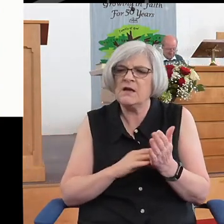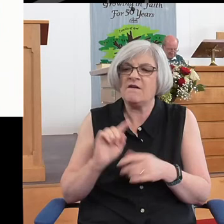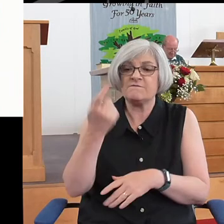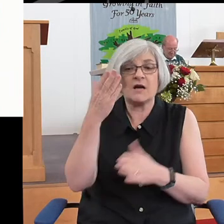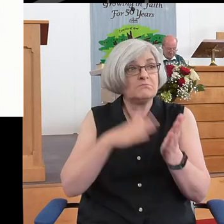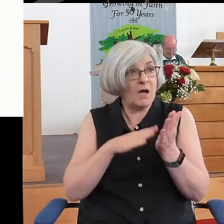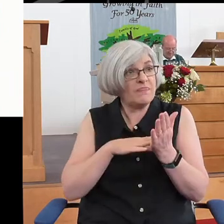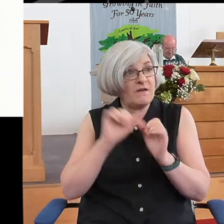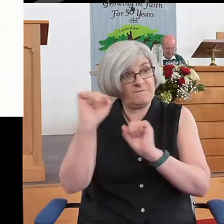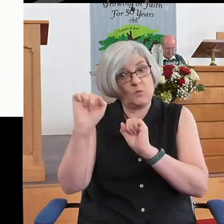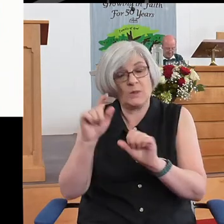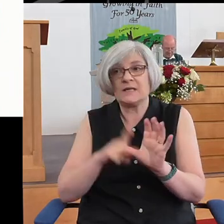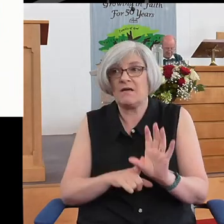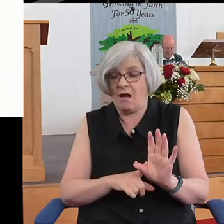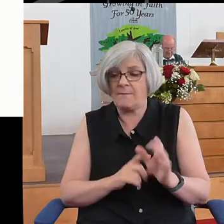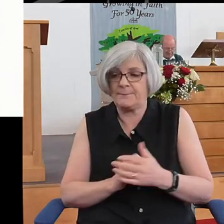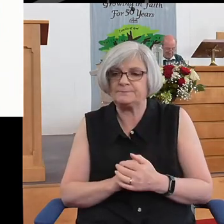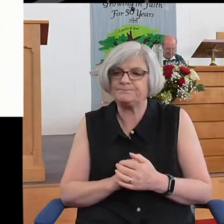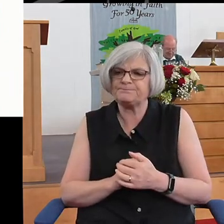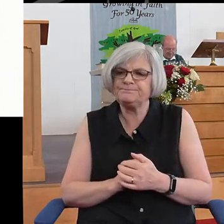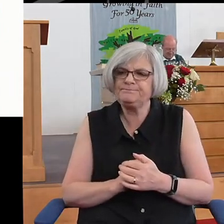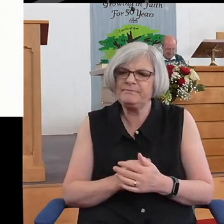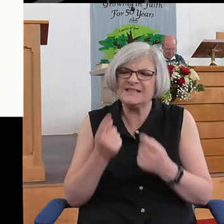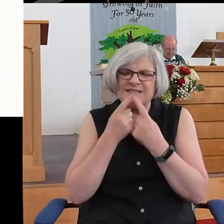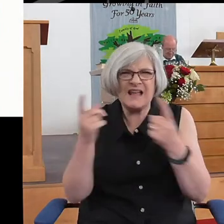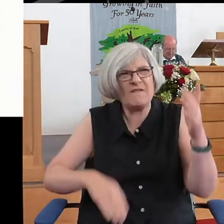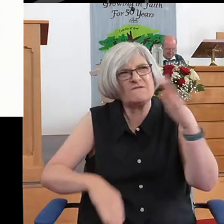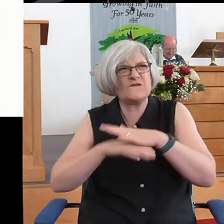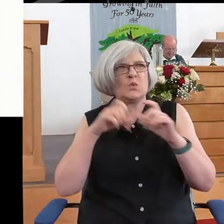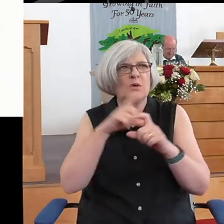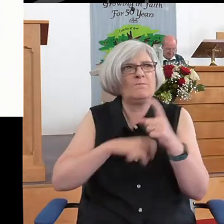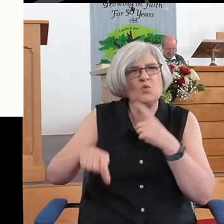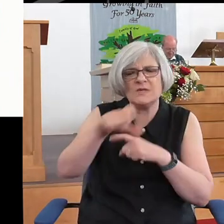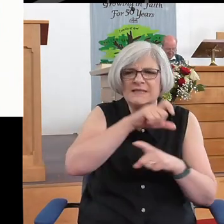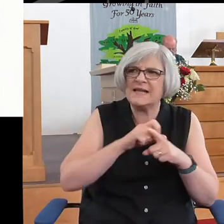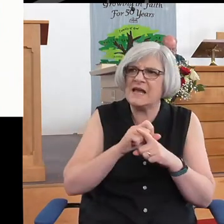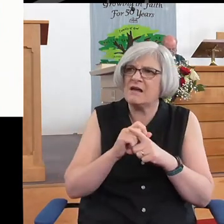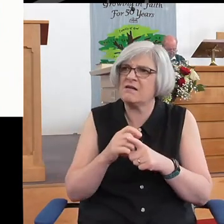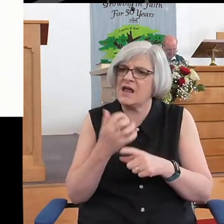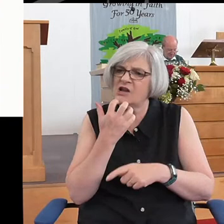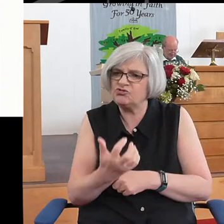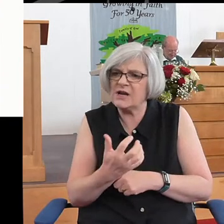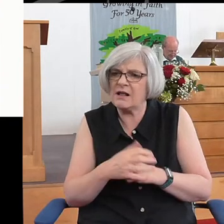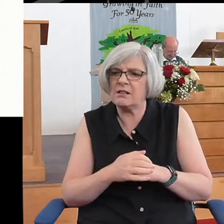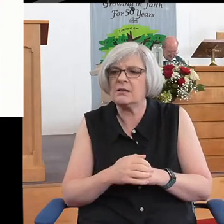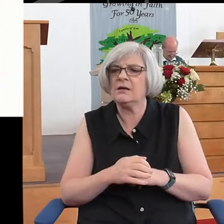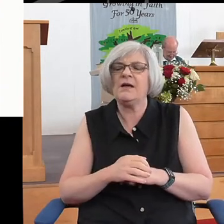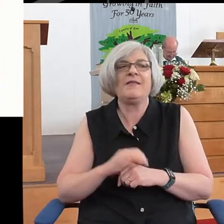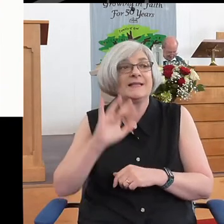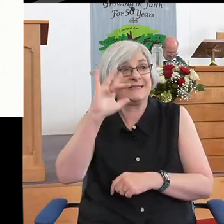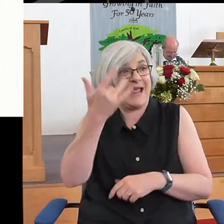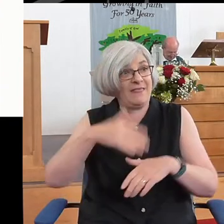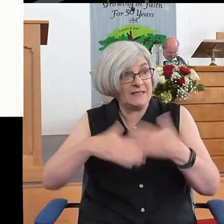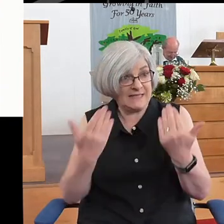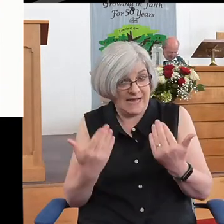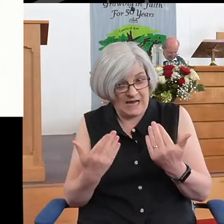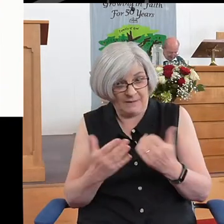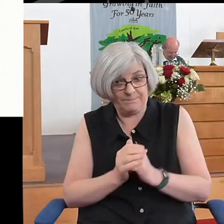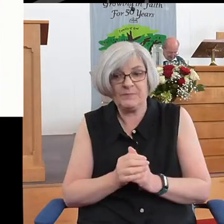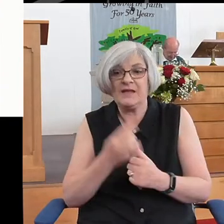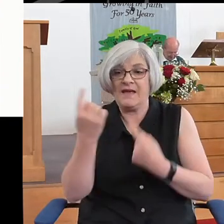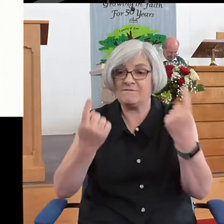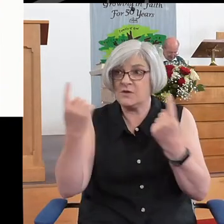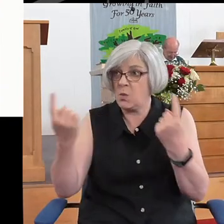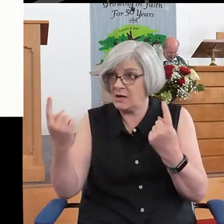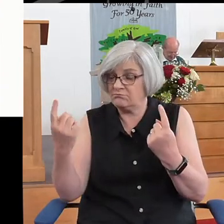of your year. Tell the whole community of Israel that on the 10th day of this month, each man